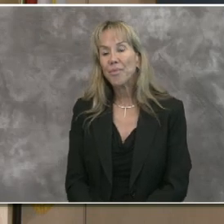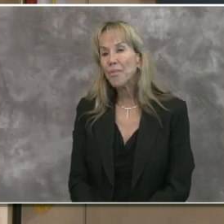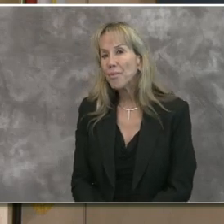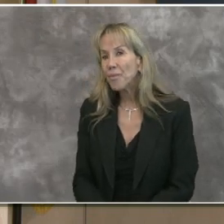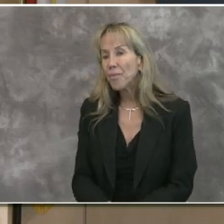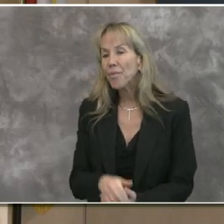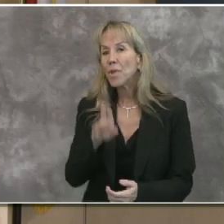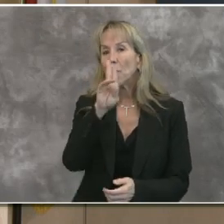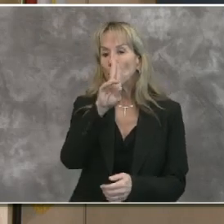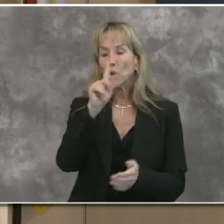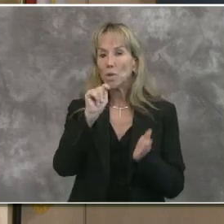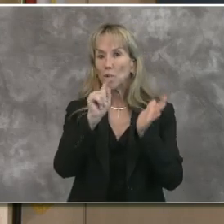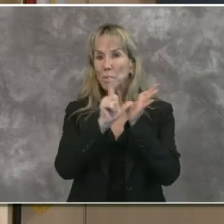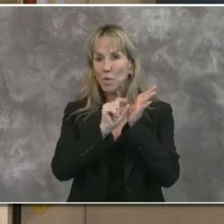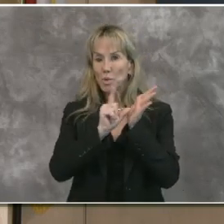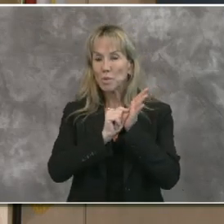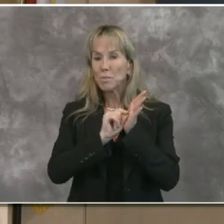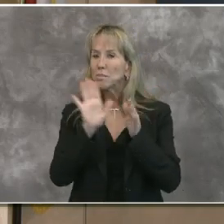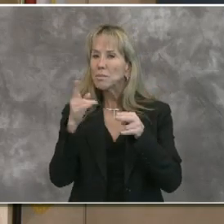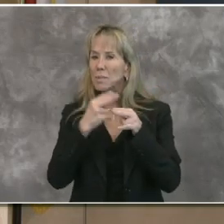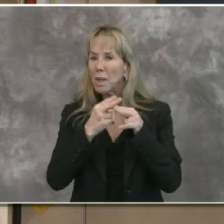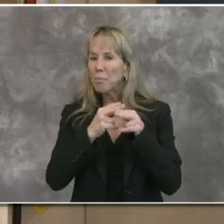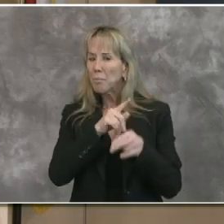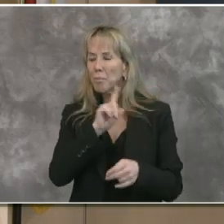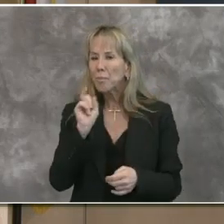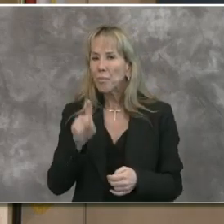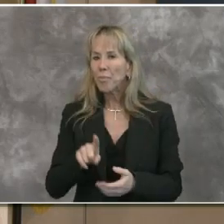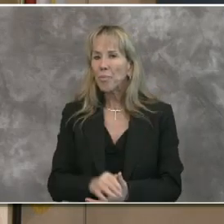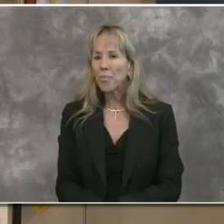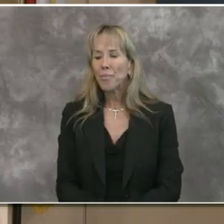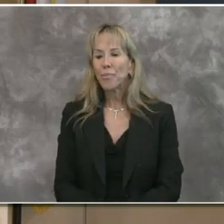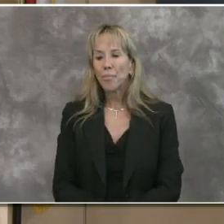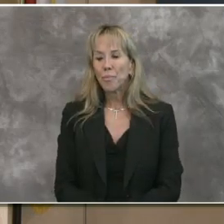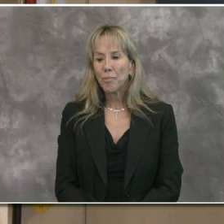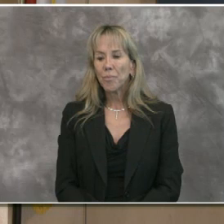Union Tribune, please state your name and question.